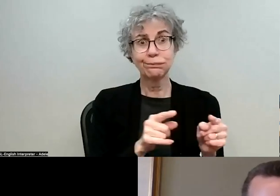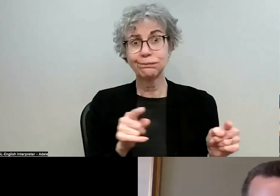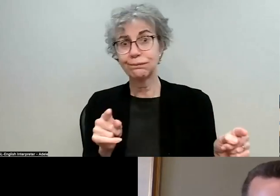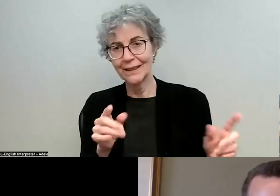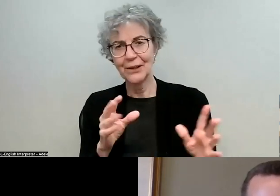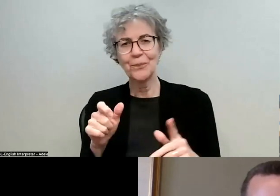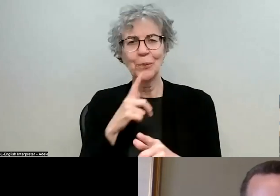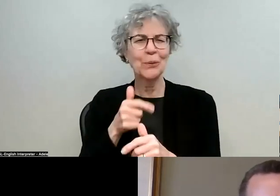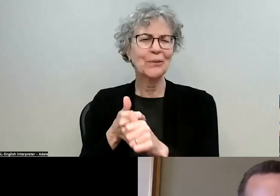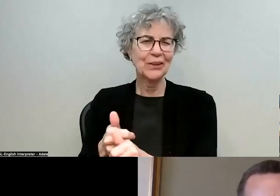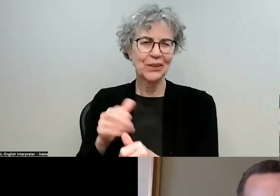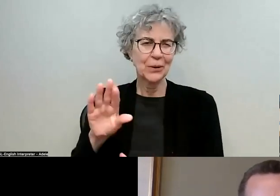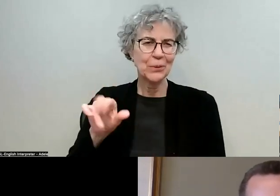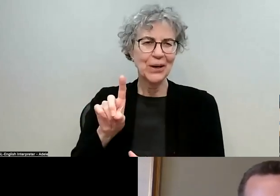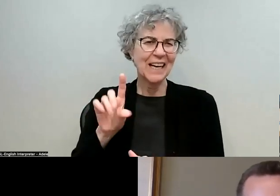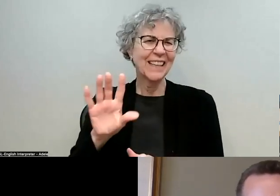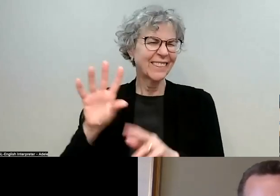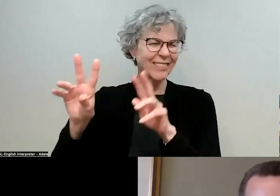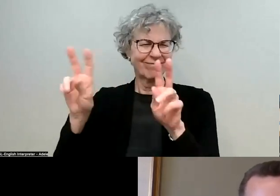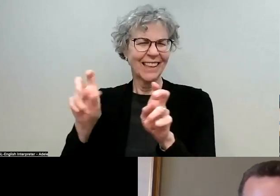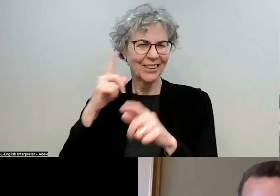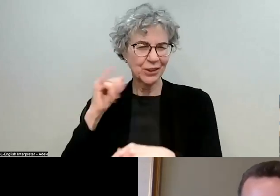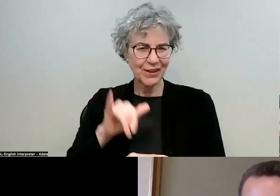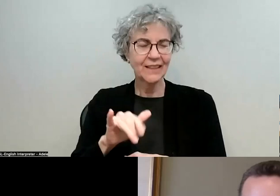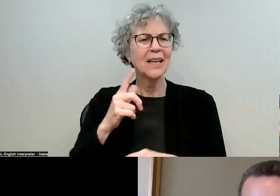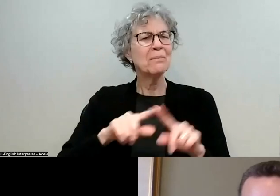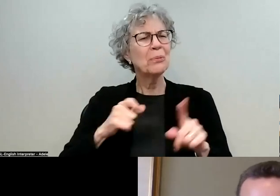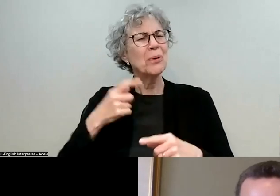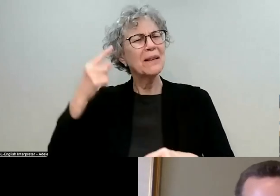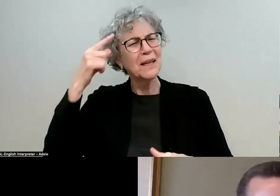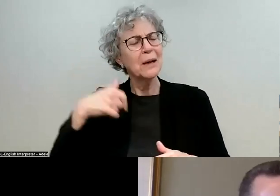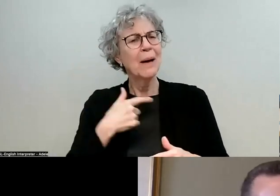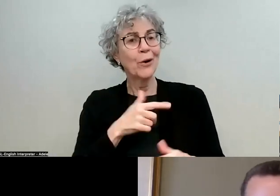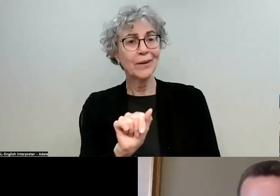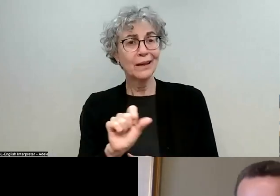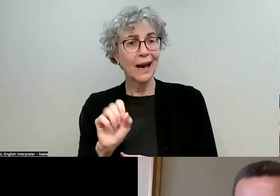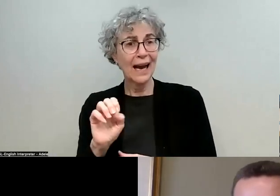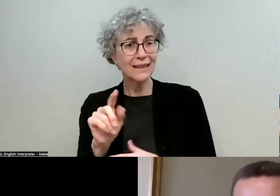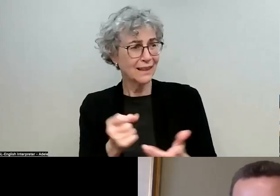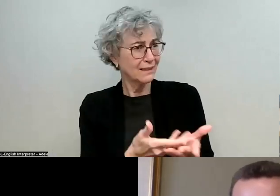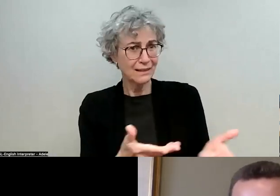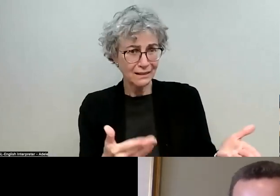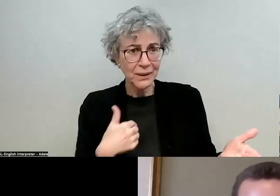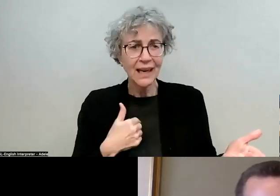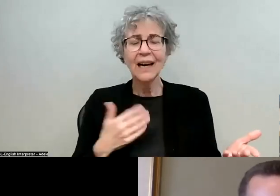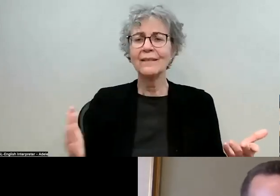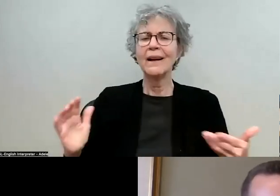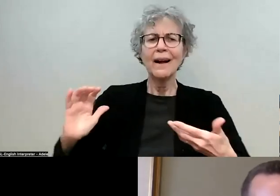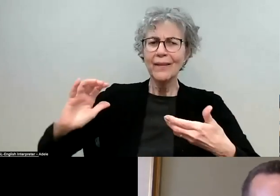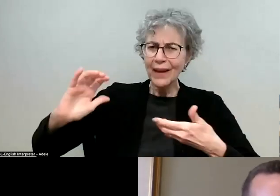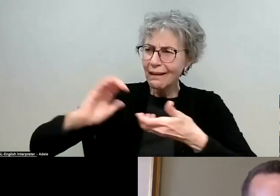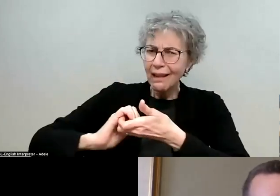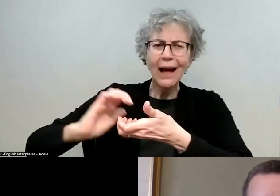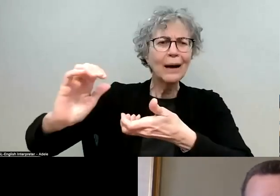Brad's title. But when we think about the physical assets, the collaborations, the